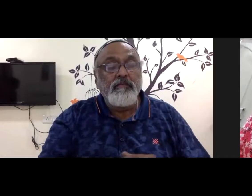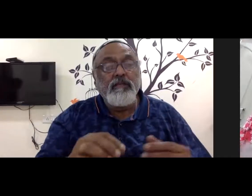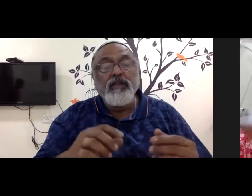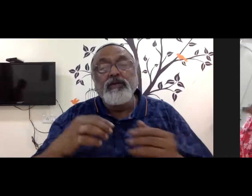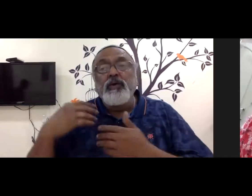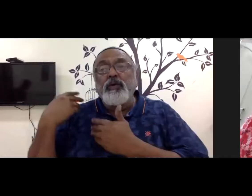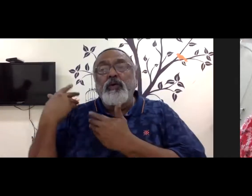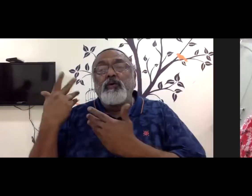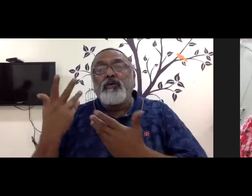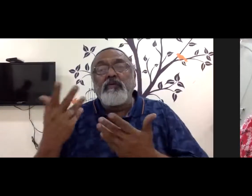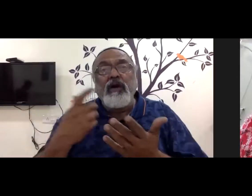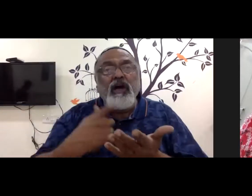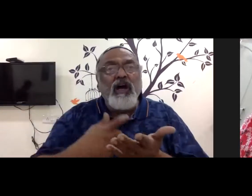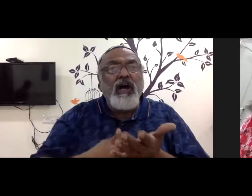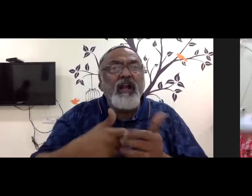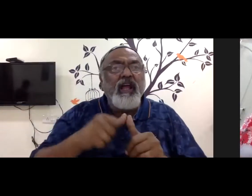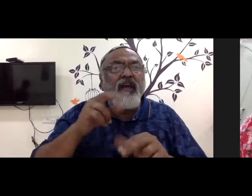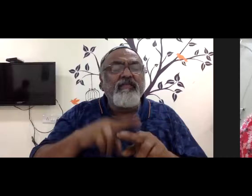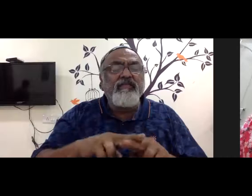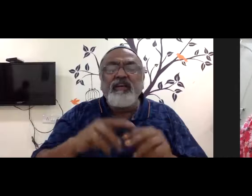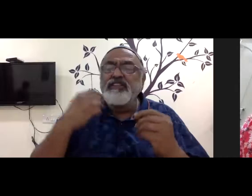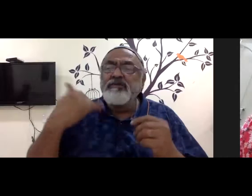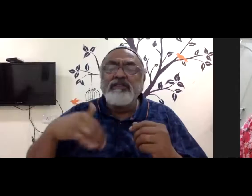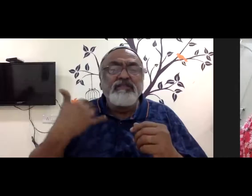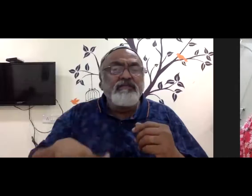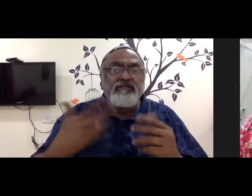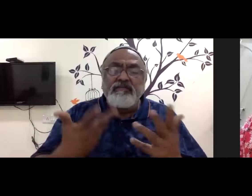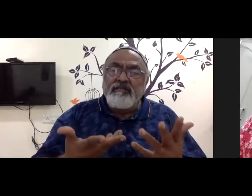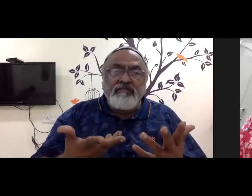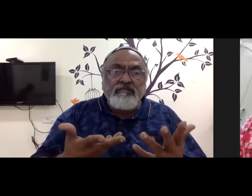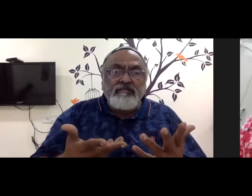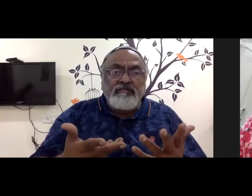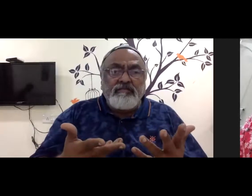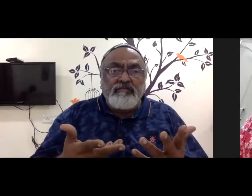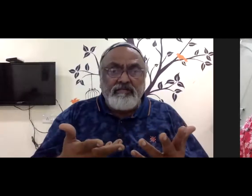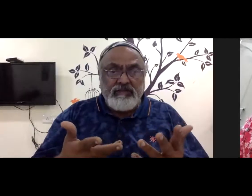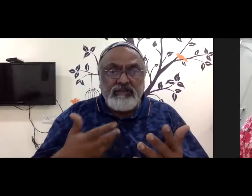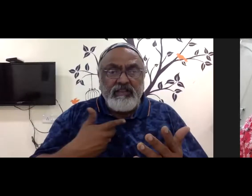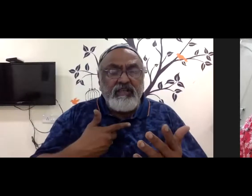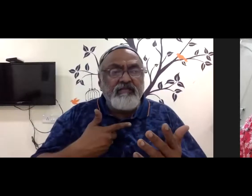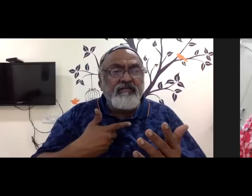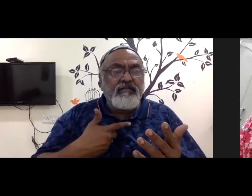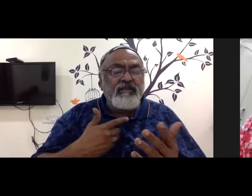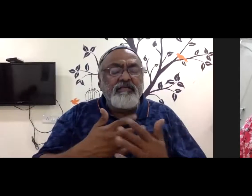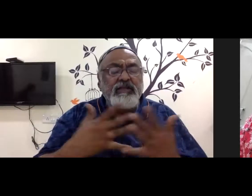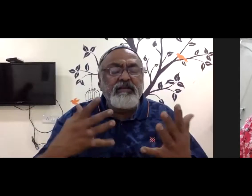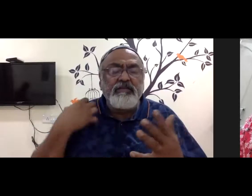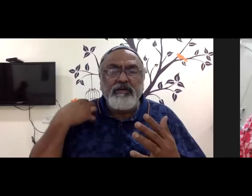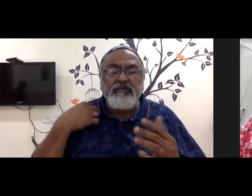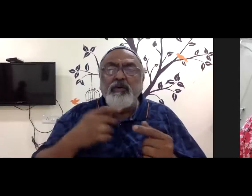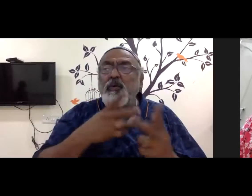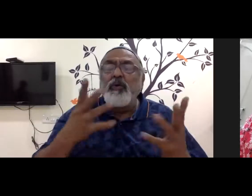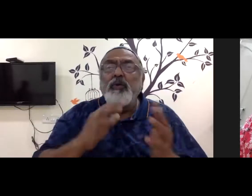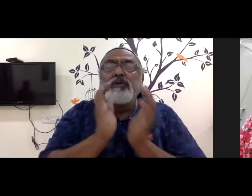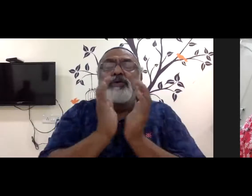treatment of RA and lupus is so expensive, and Correct. yeah, so I was actually trying to figure out what